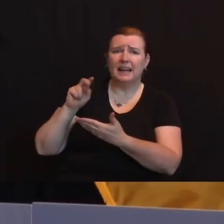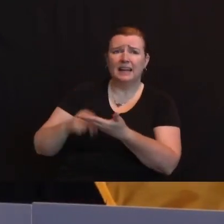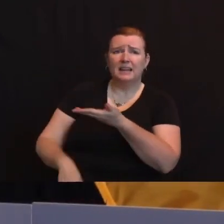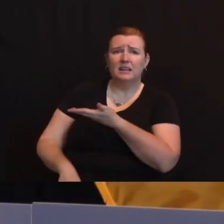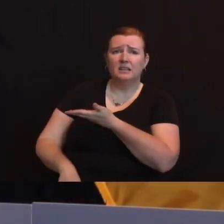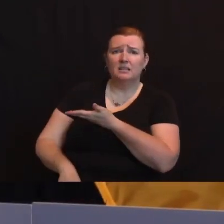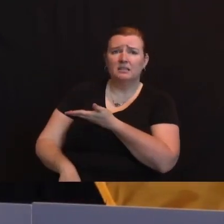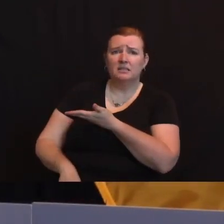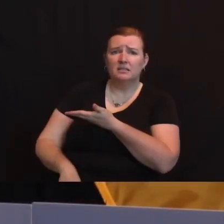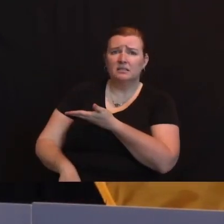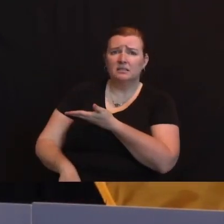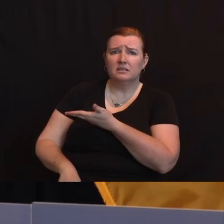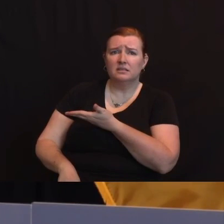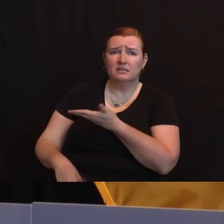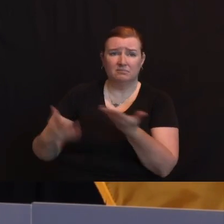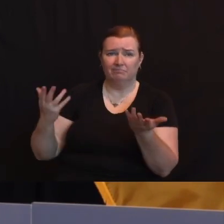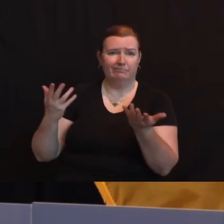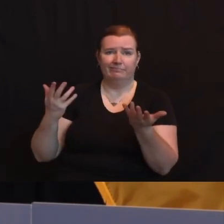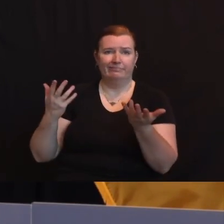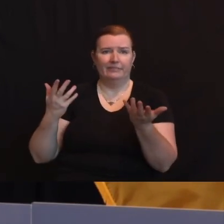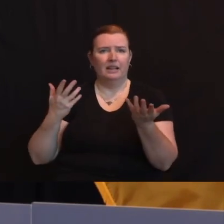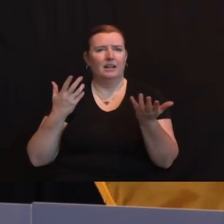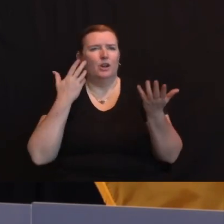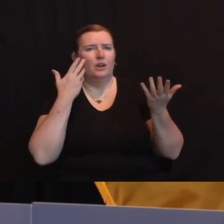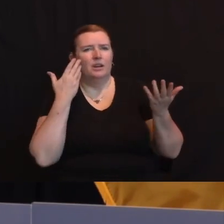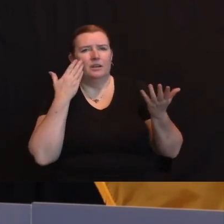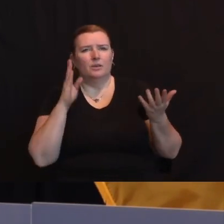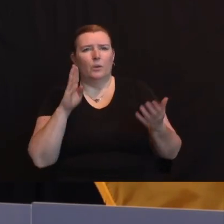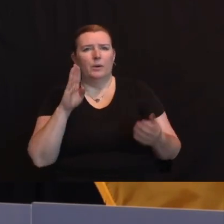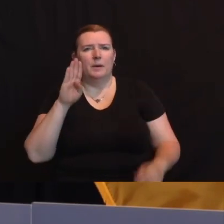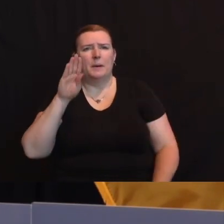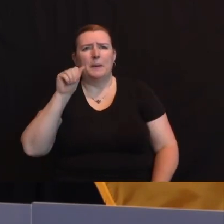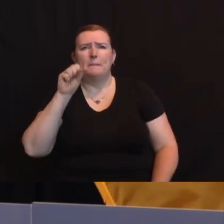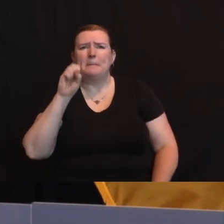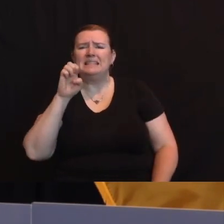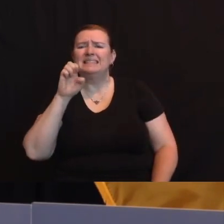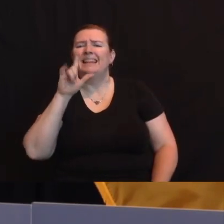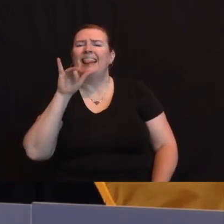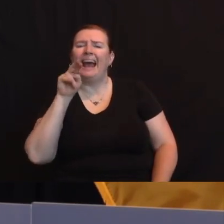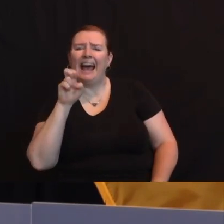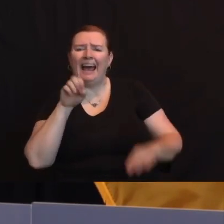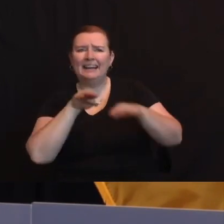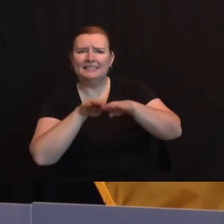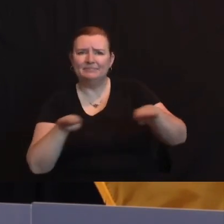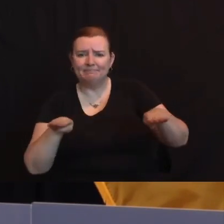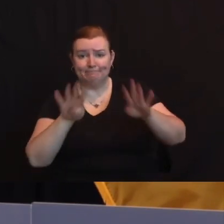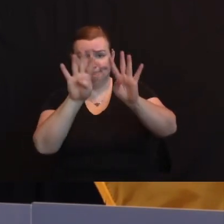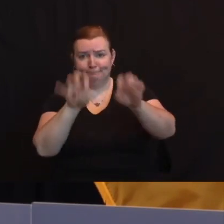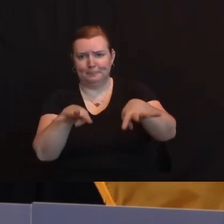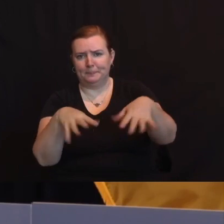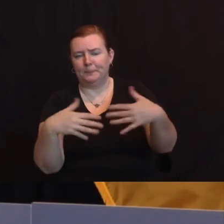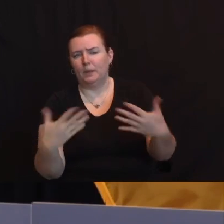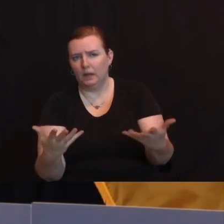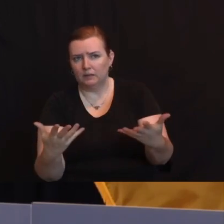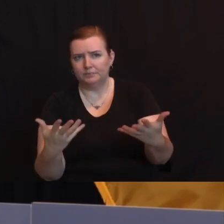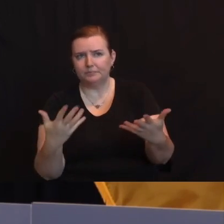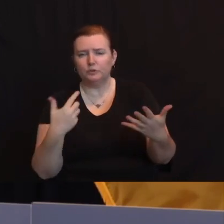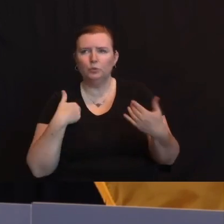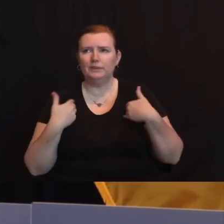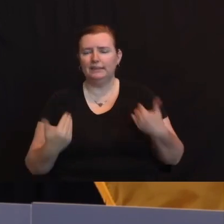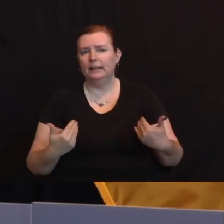for COVID-19. So it's, I would actually say that we're probably on the opposite end of the